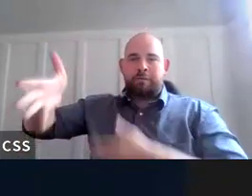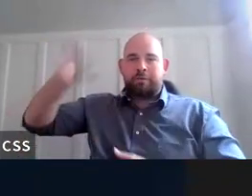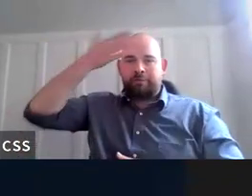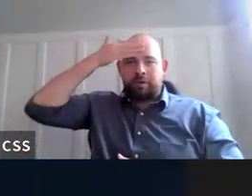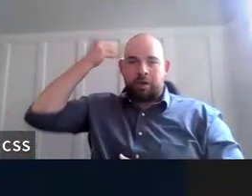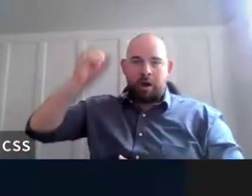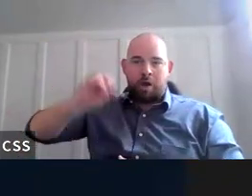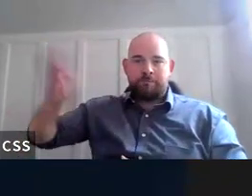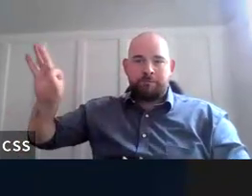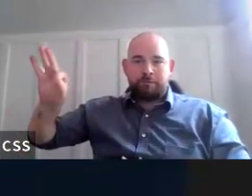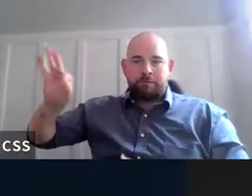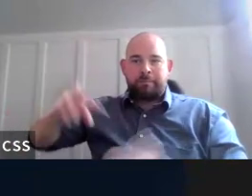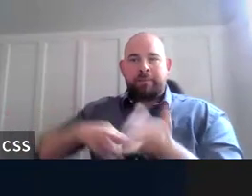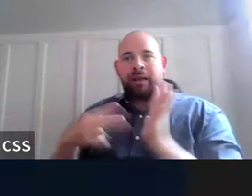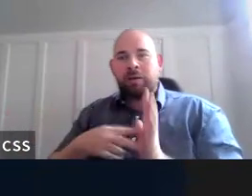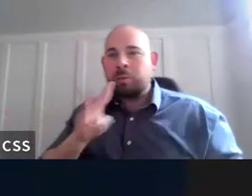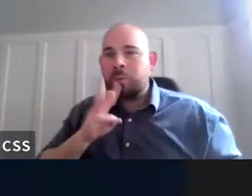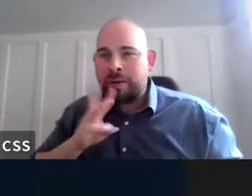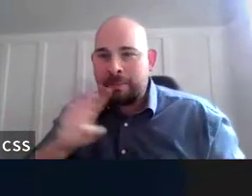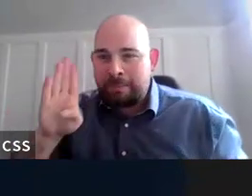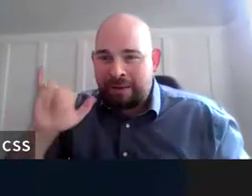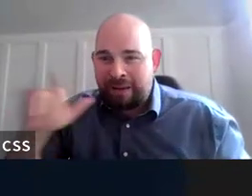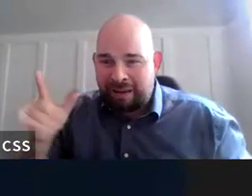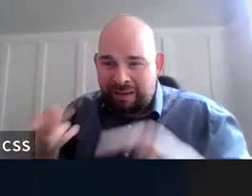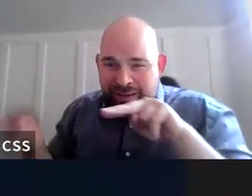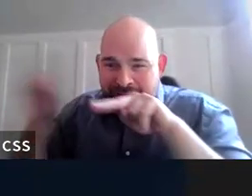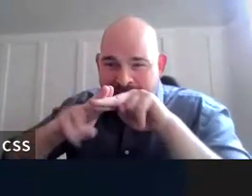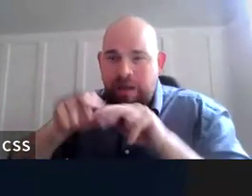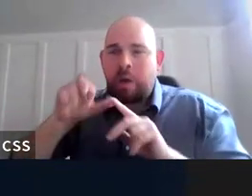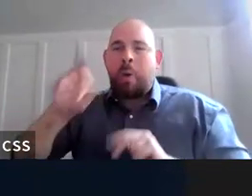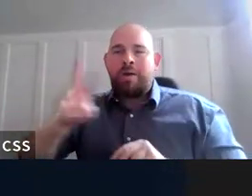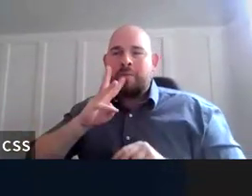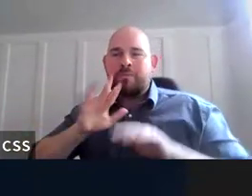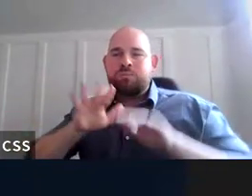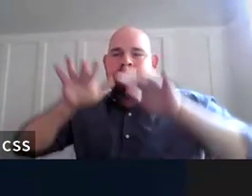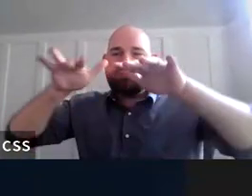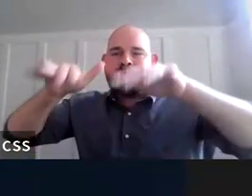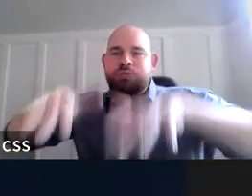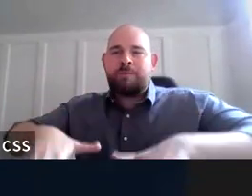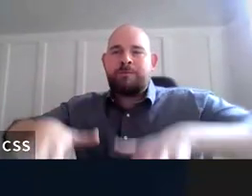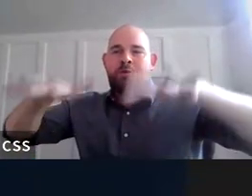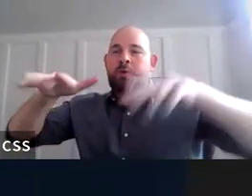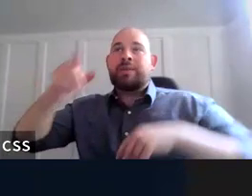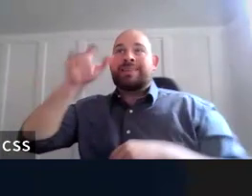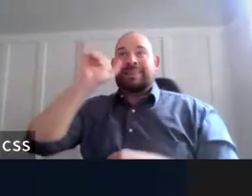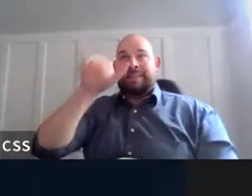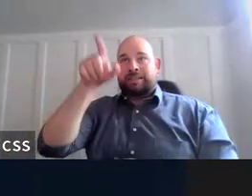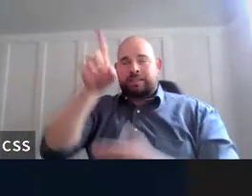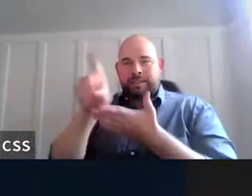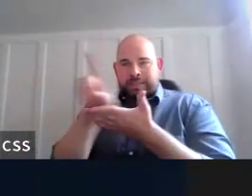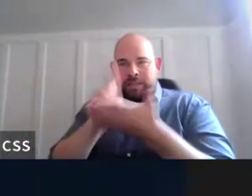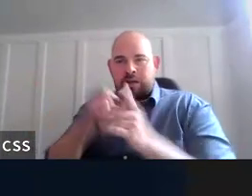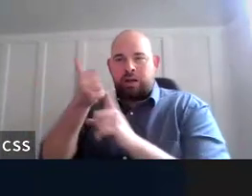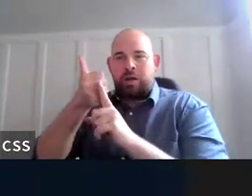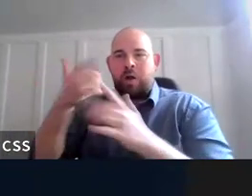the water will be on and they'll forget to turn it off because they won't hear it, right? And then the water bill will increase because they just completely forget, or it might flood